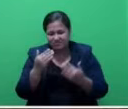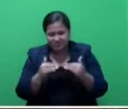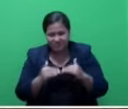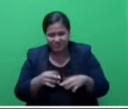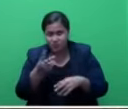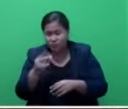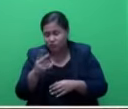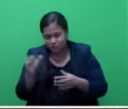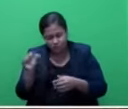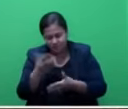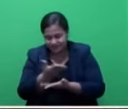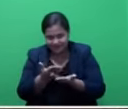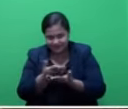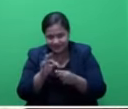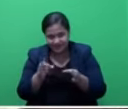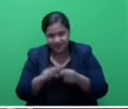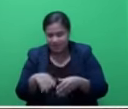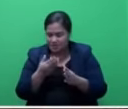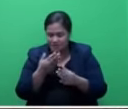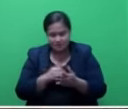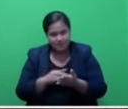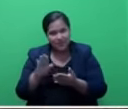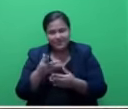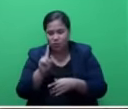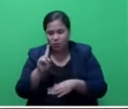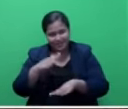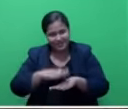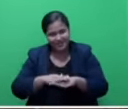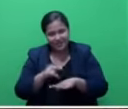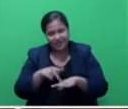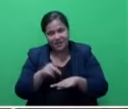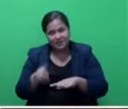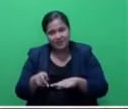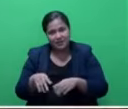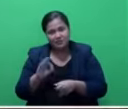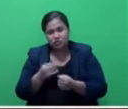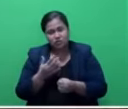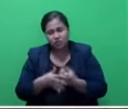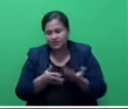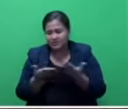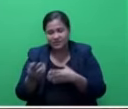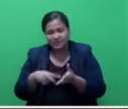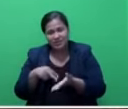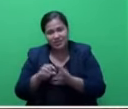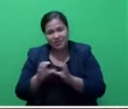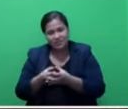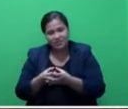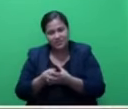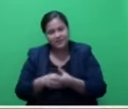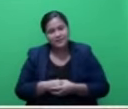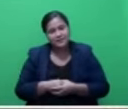Parliament without delay, that the bill must pass to one stage in a single sitting of Parliament, the bill must not be referred to Standing Committee or other committee of